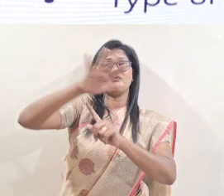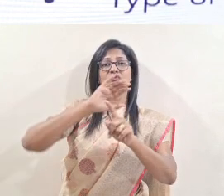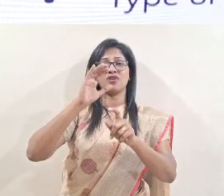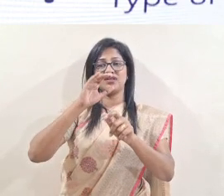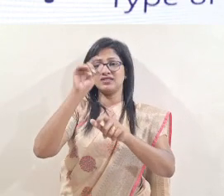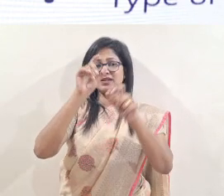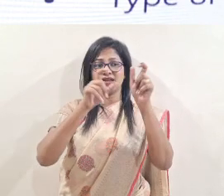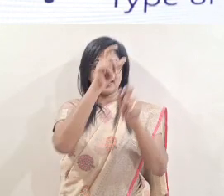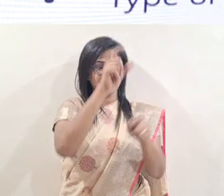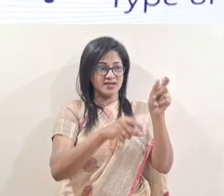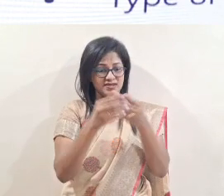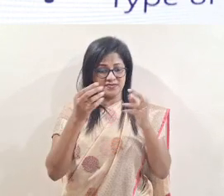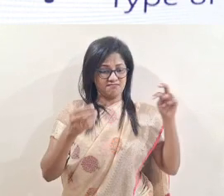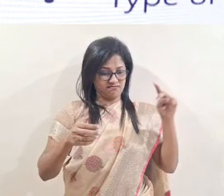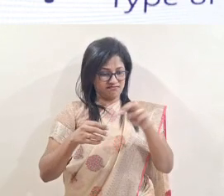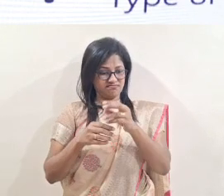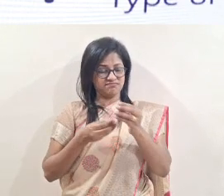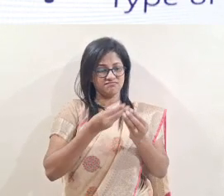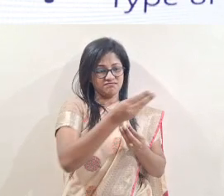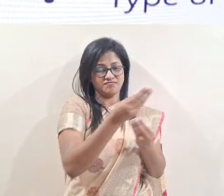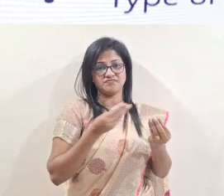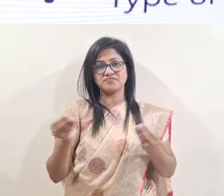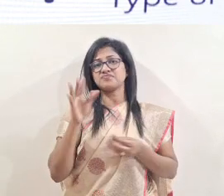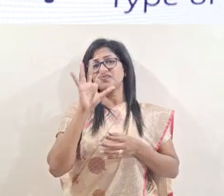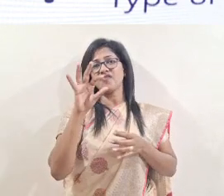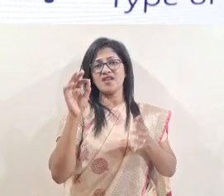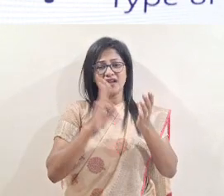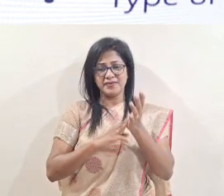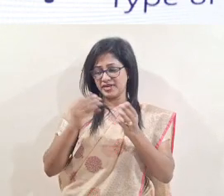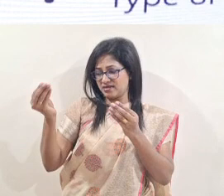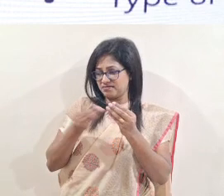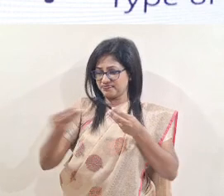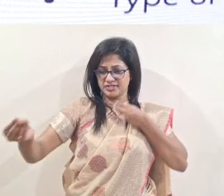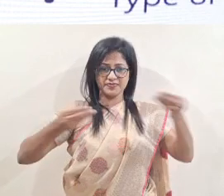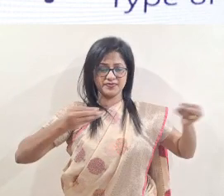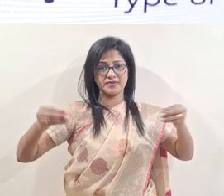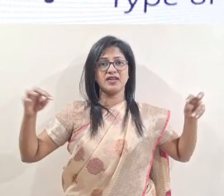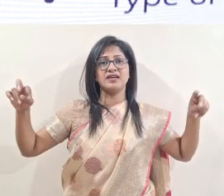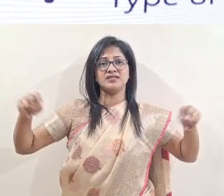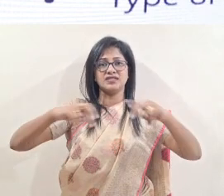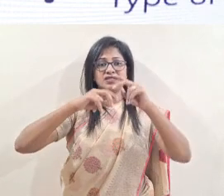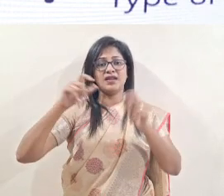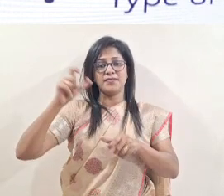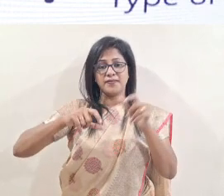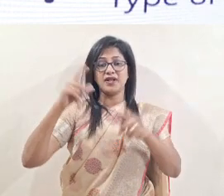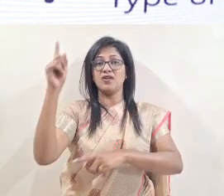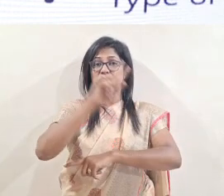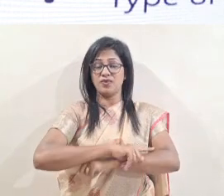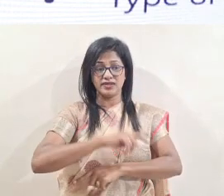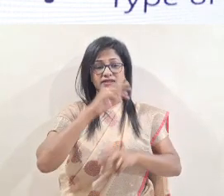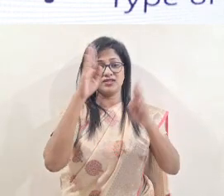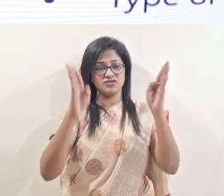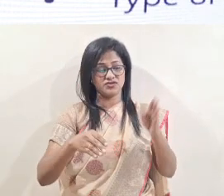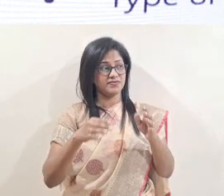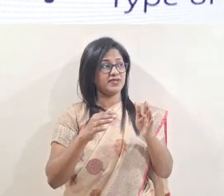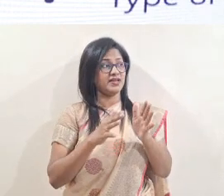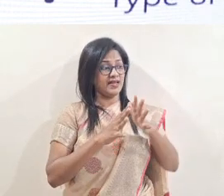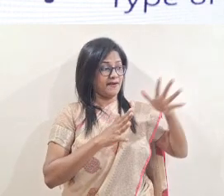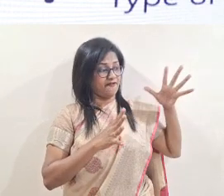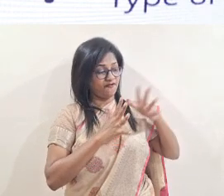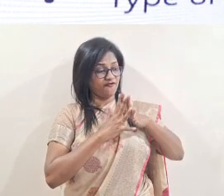the walking zone of 500-meter buffer of the area, and how many customers these shops are receiving from a buffer area, from a local